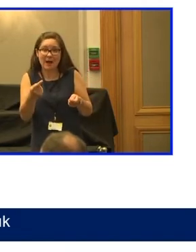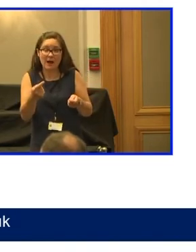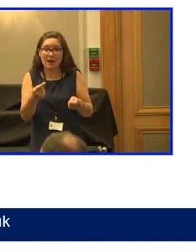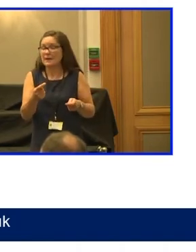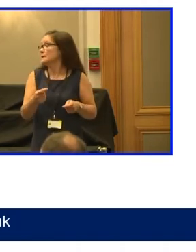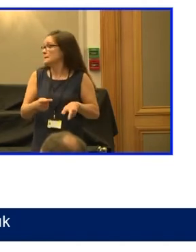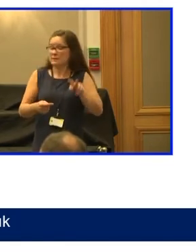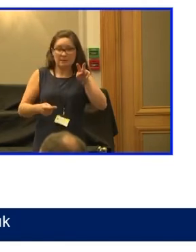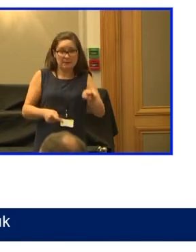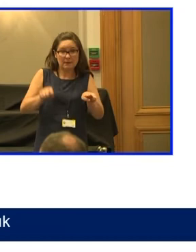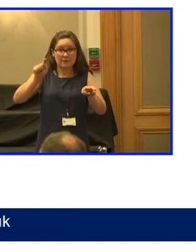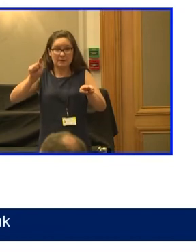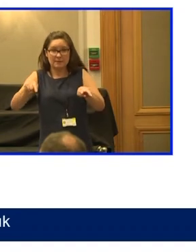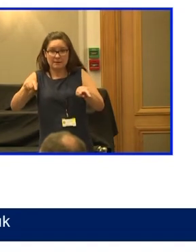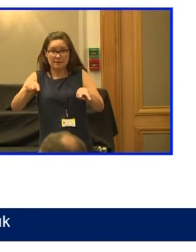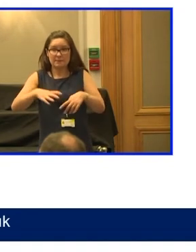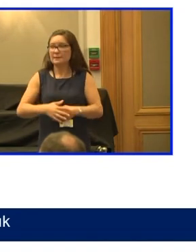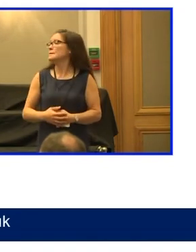Tekla, let's give that a go.